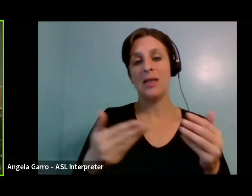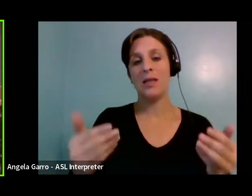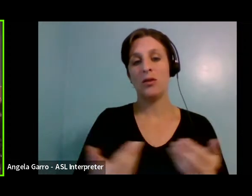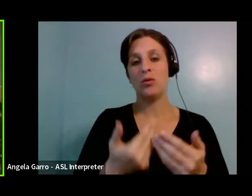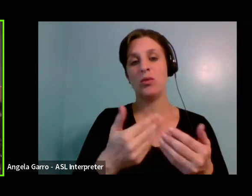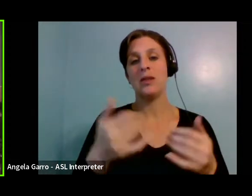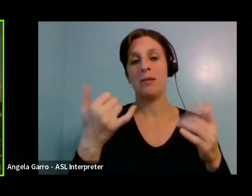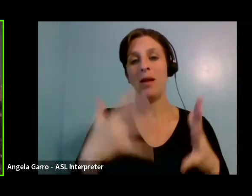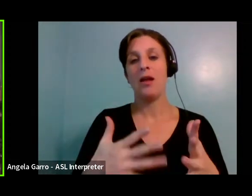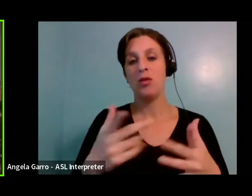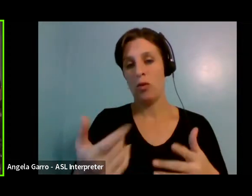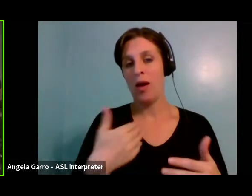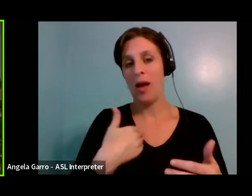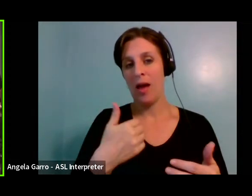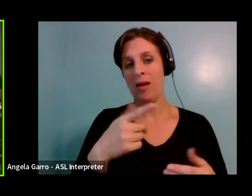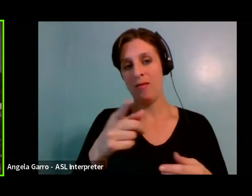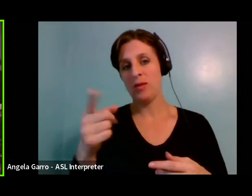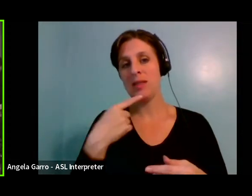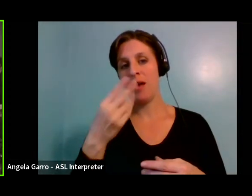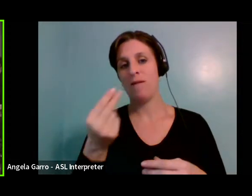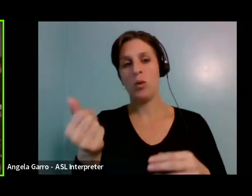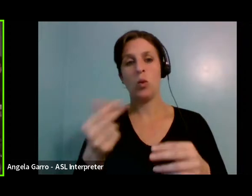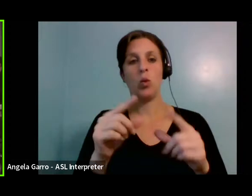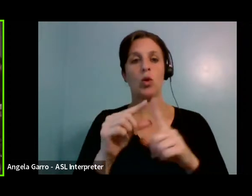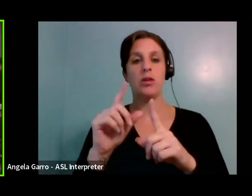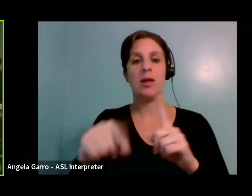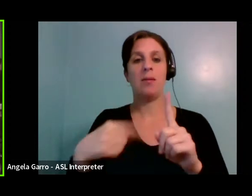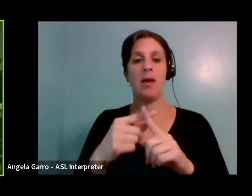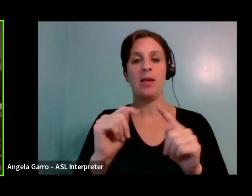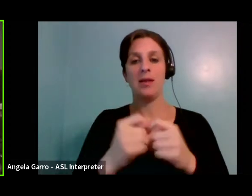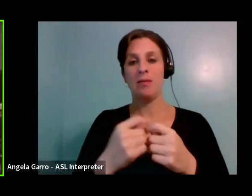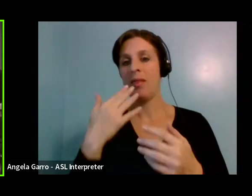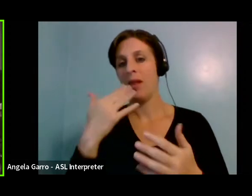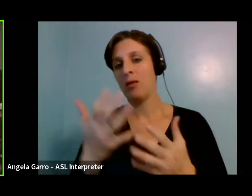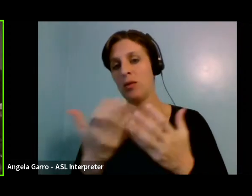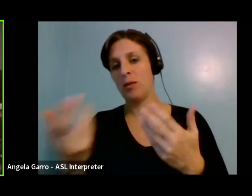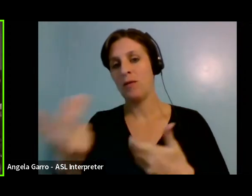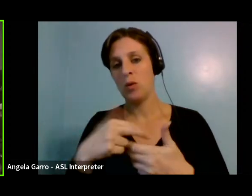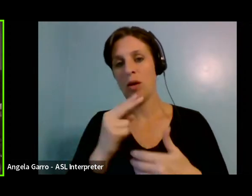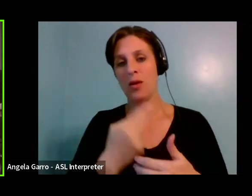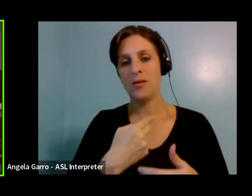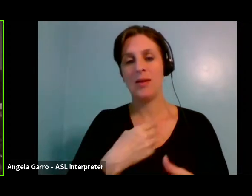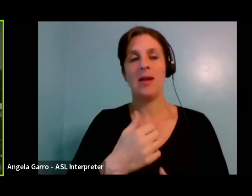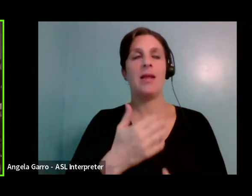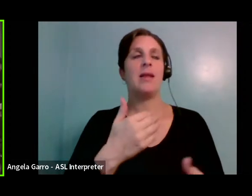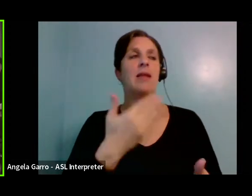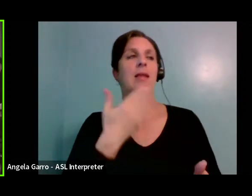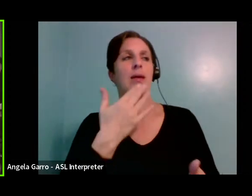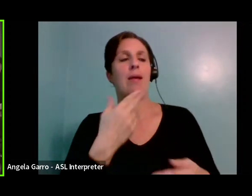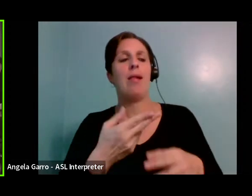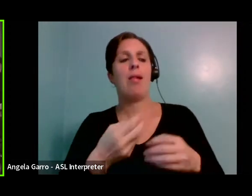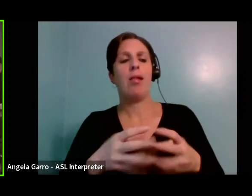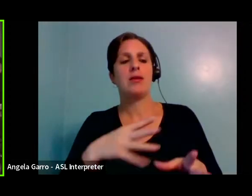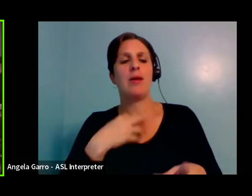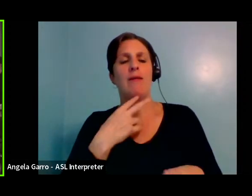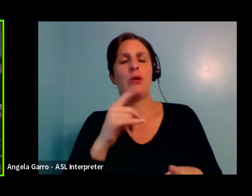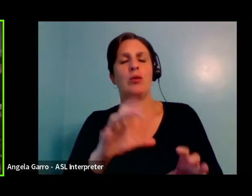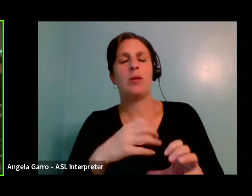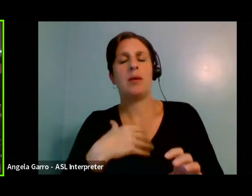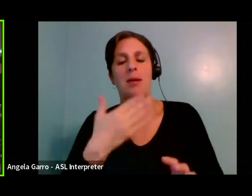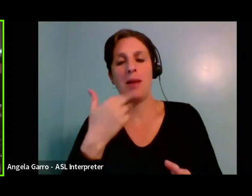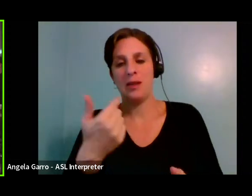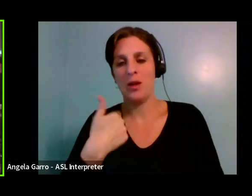tonight and say a few words about the team. Thanks so much for joining us. Thank you. Kind of lost my voice, so I'll do my best. So we